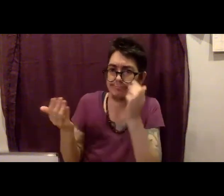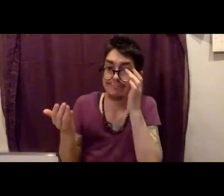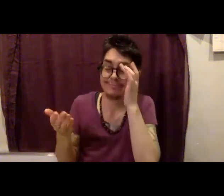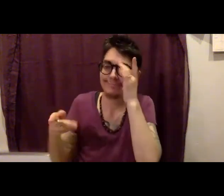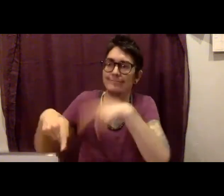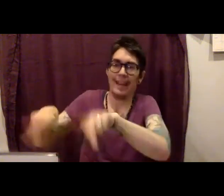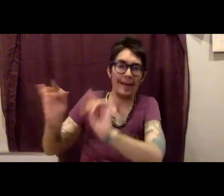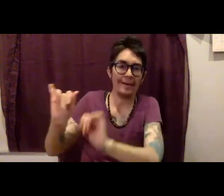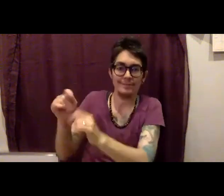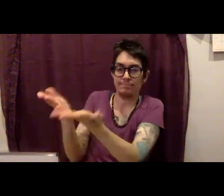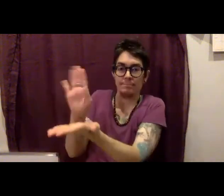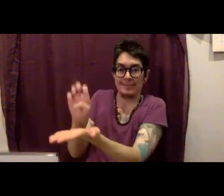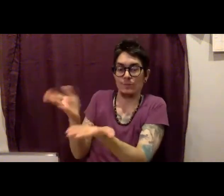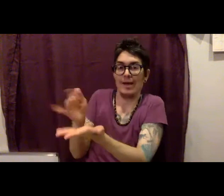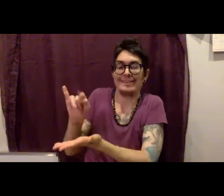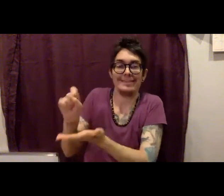up.